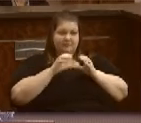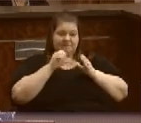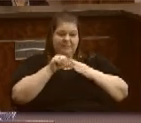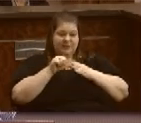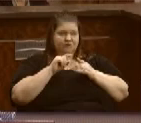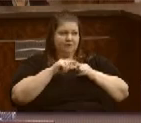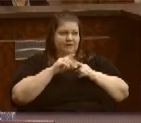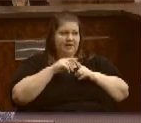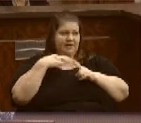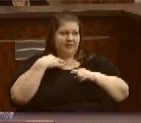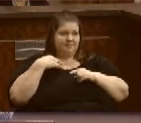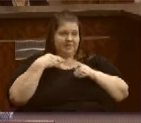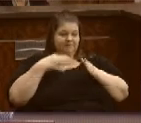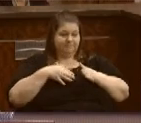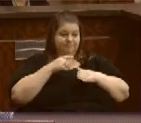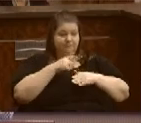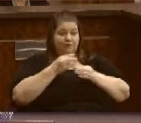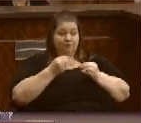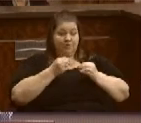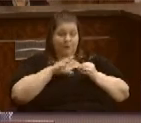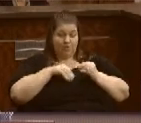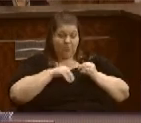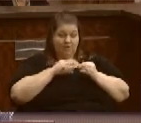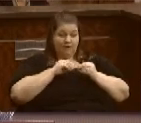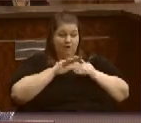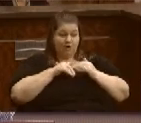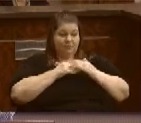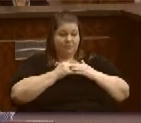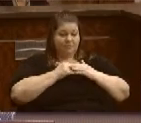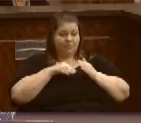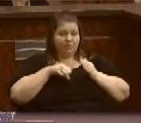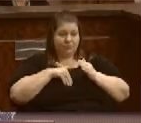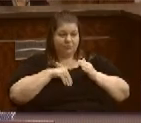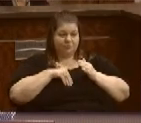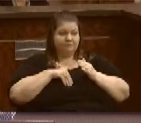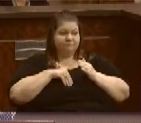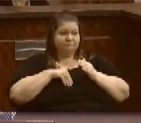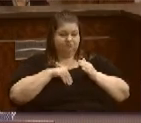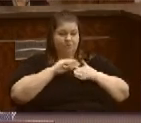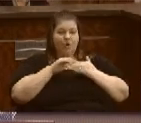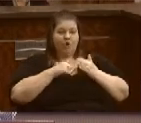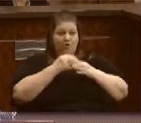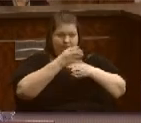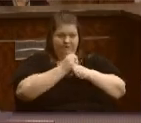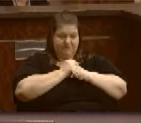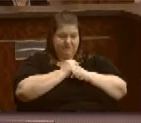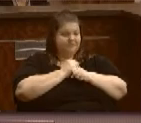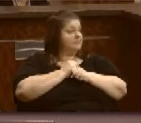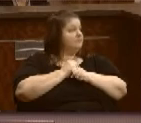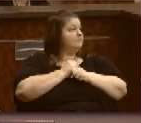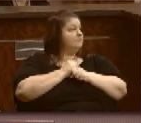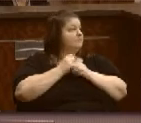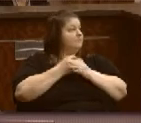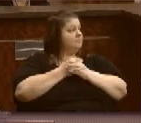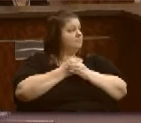the applicant, the property owner, and all contiguous property owners. All return receipts were received.